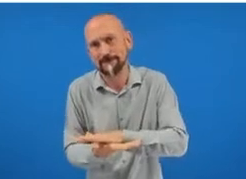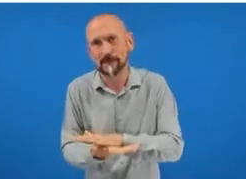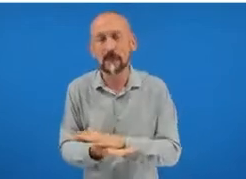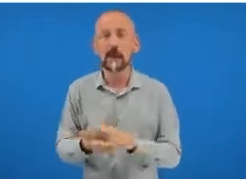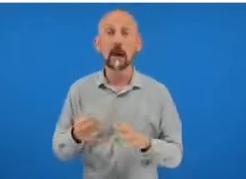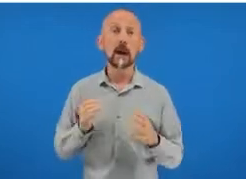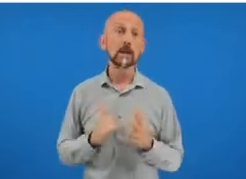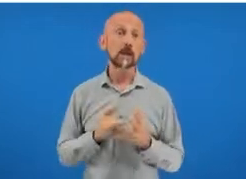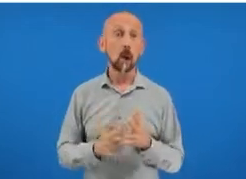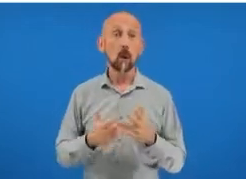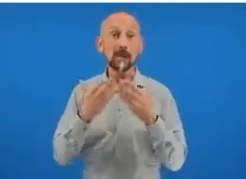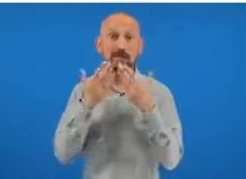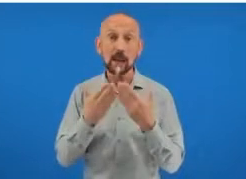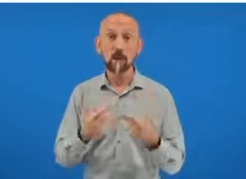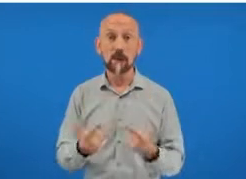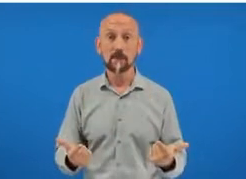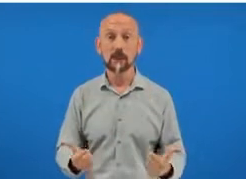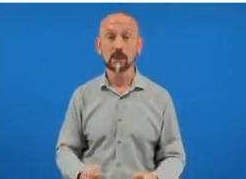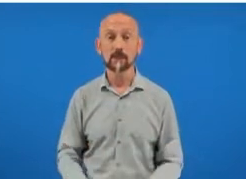very much.